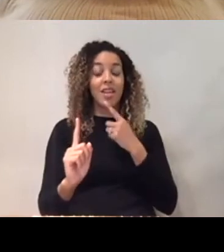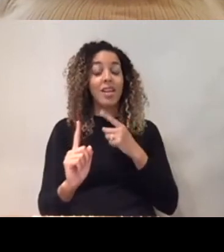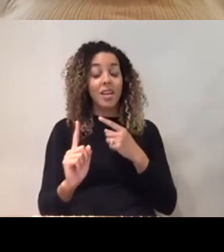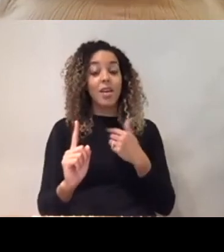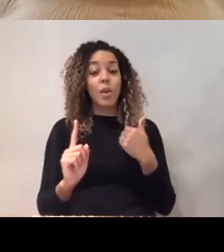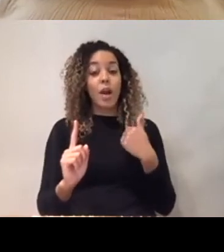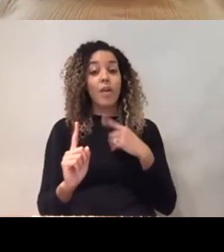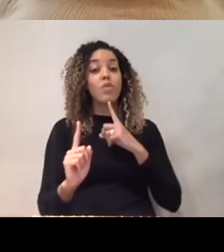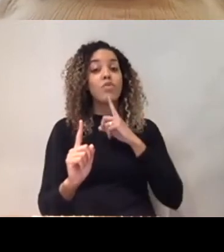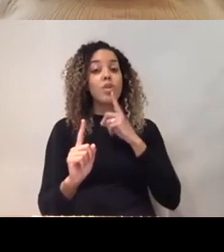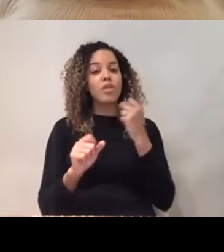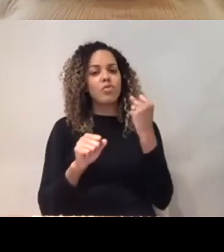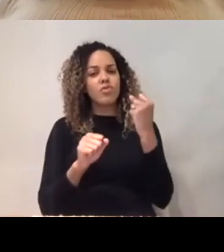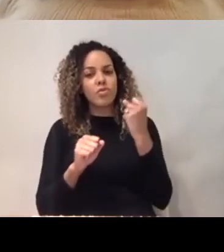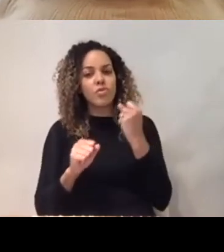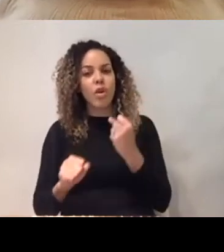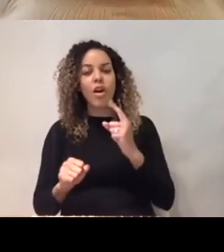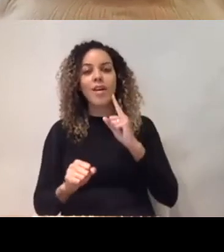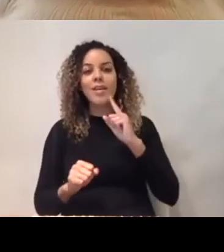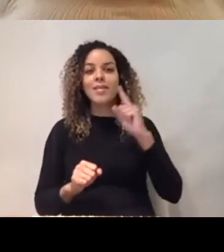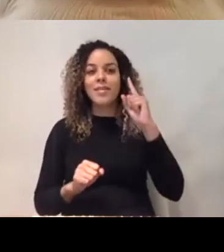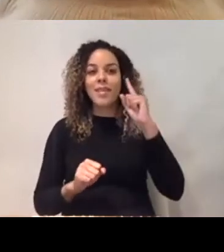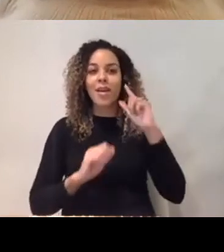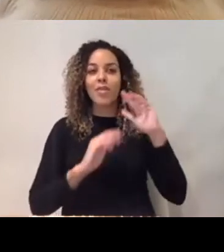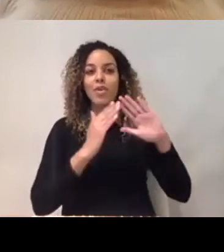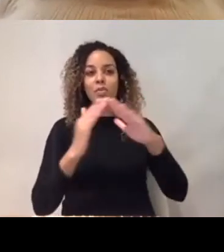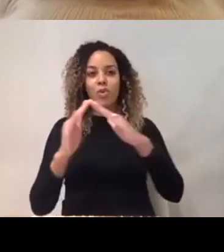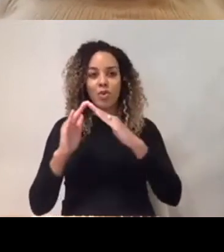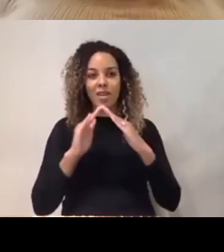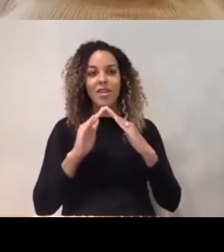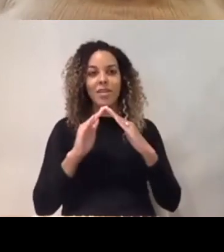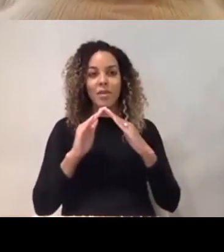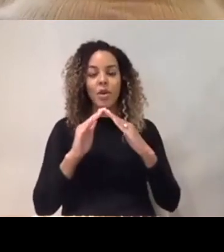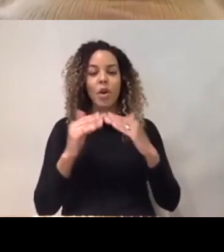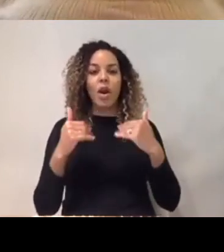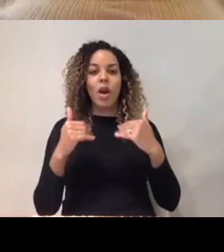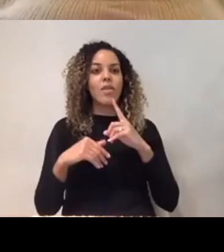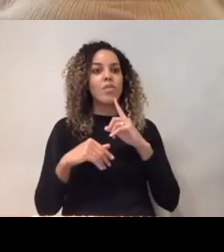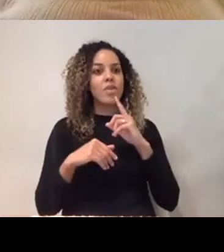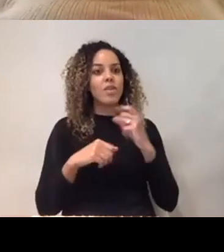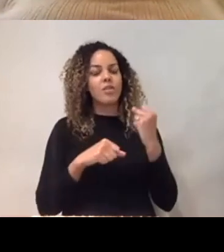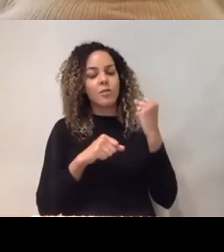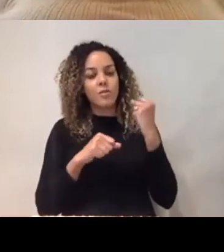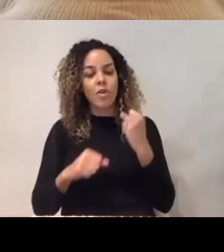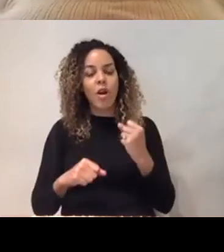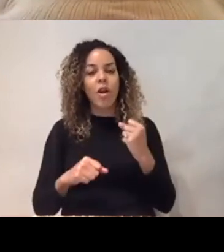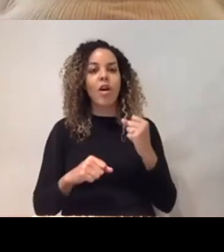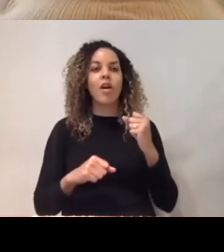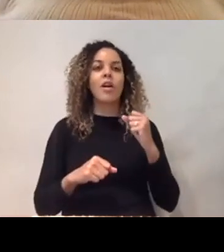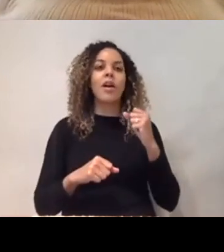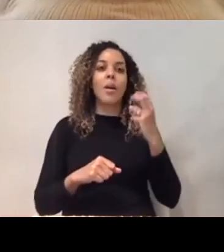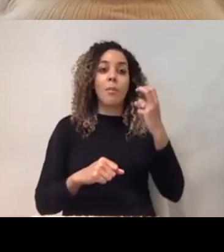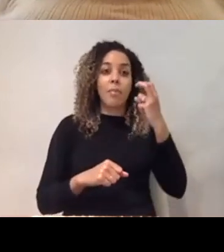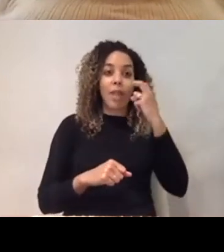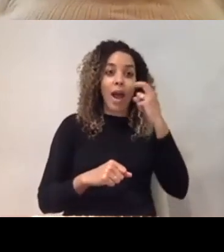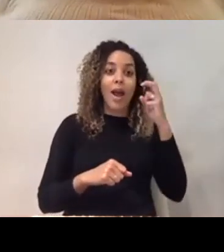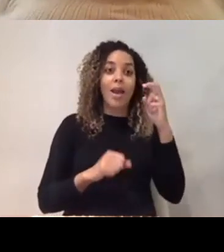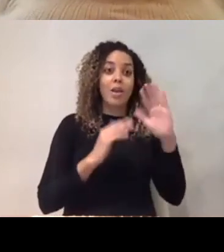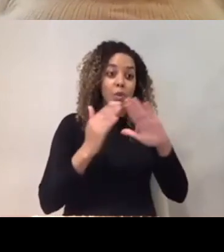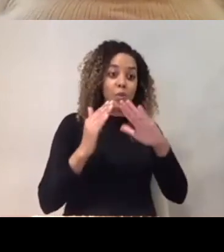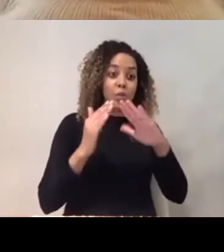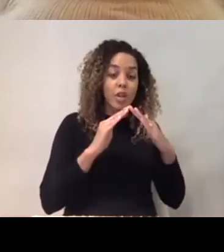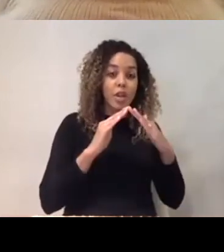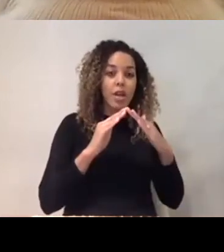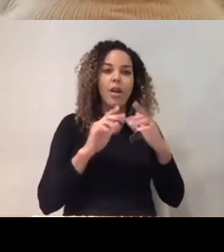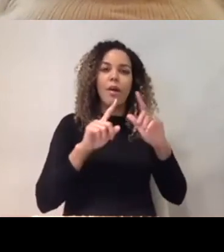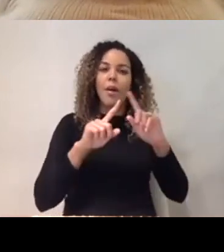deaf community, there's a real strong blind community, but there's not a really strong disabilities community where everybody